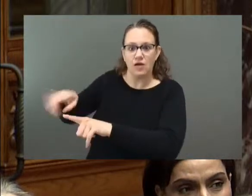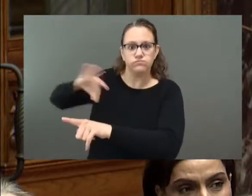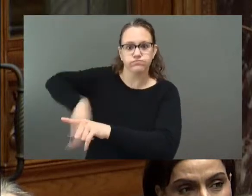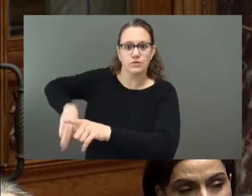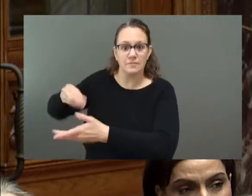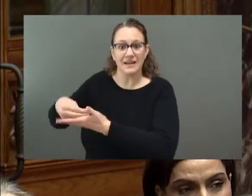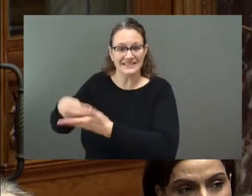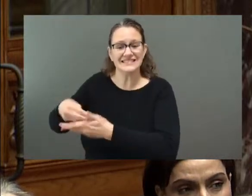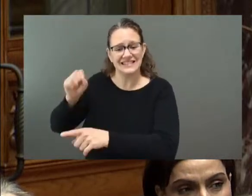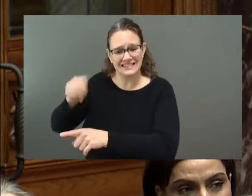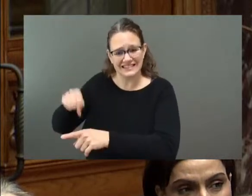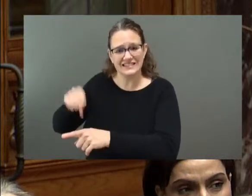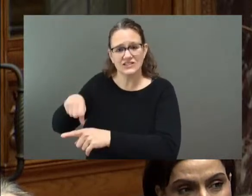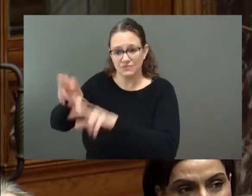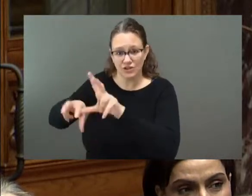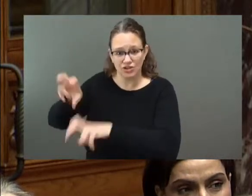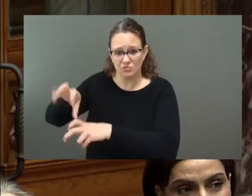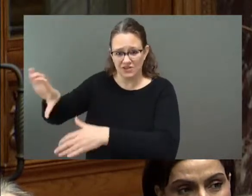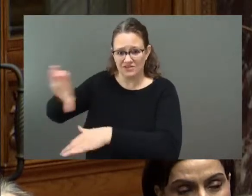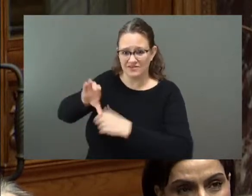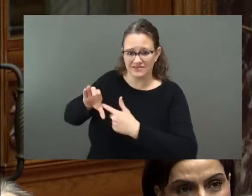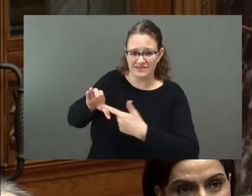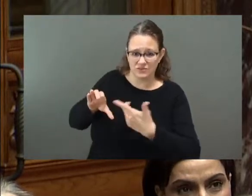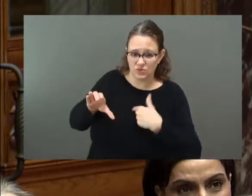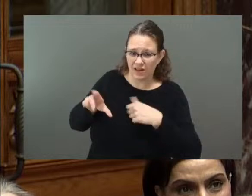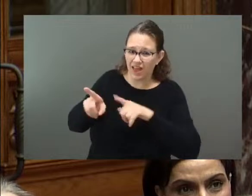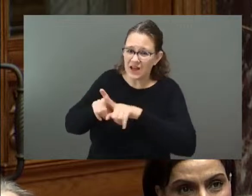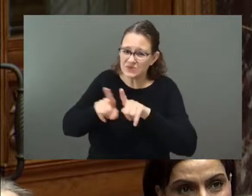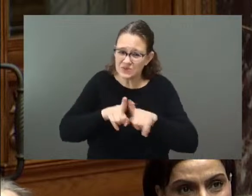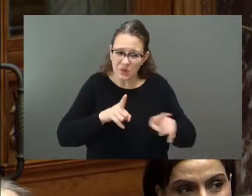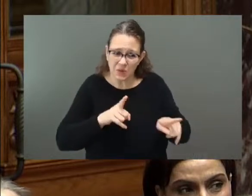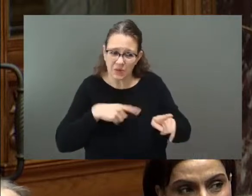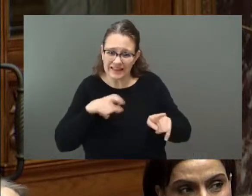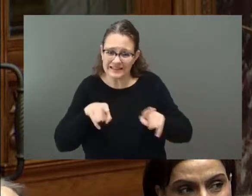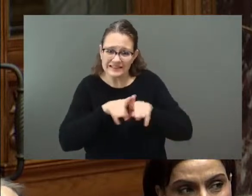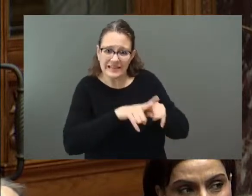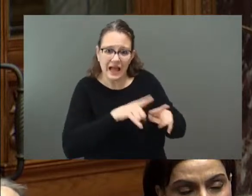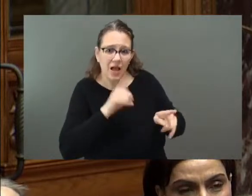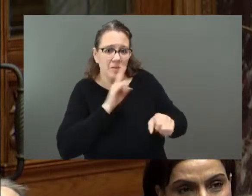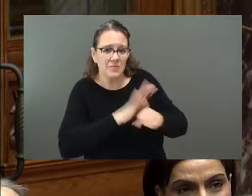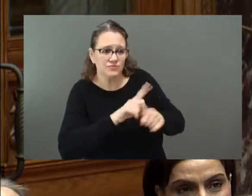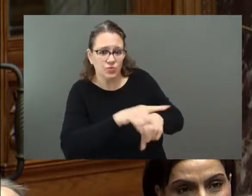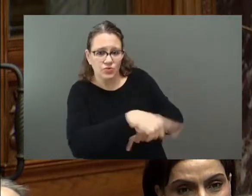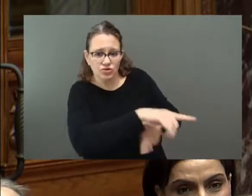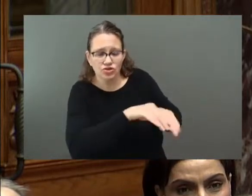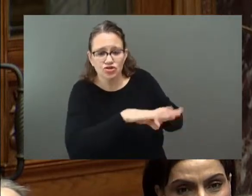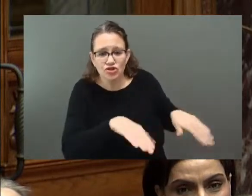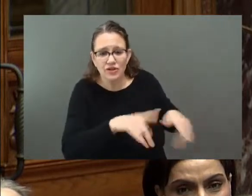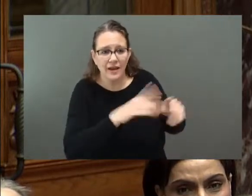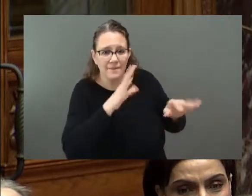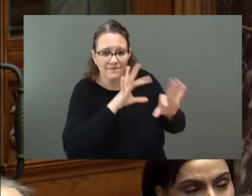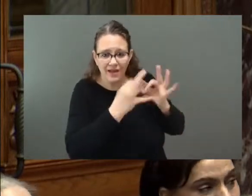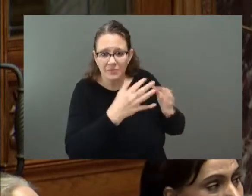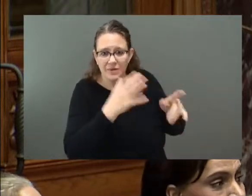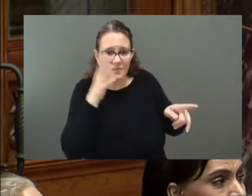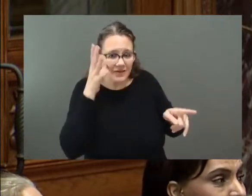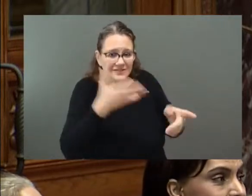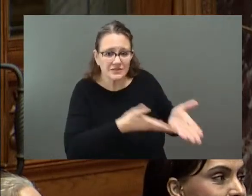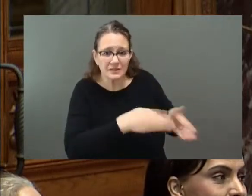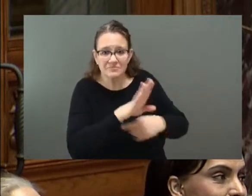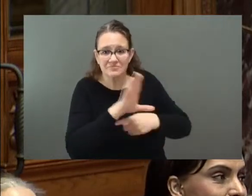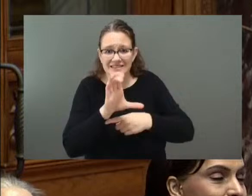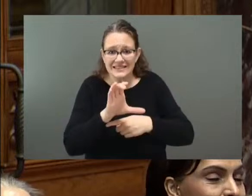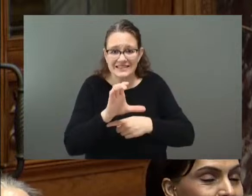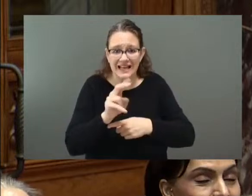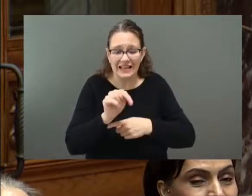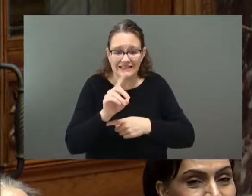parents. Mr. Speaker, this BC NDP government has barely maintained the status quo. To the Minister of Education, why is the